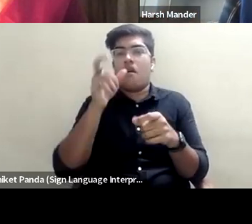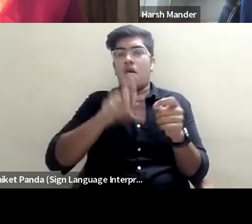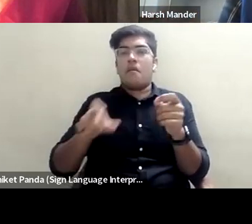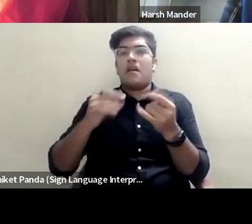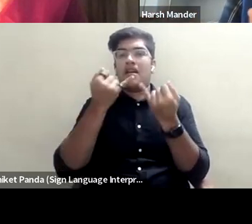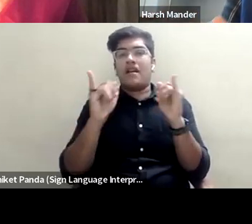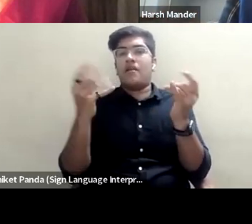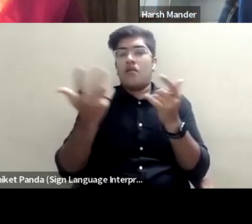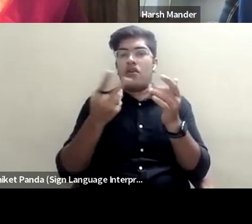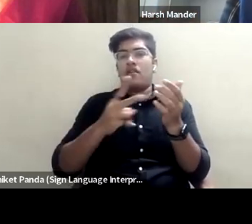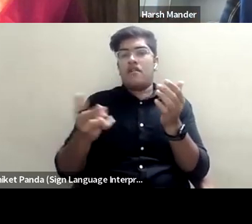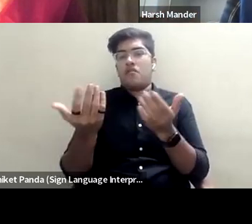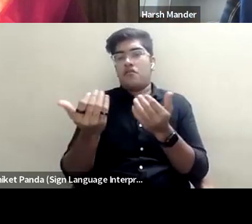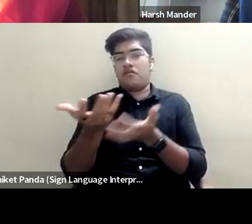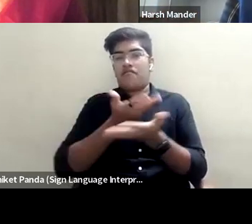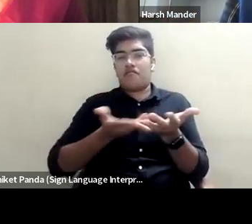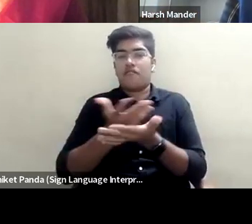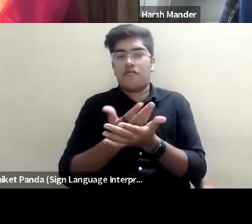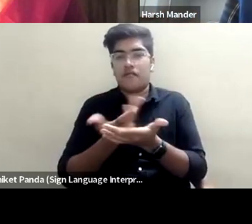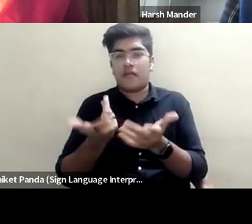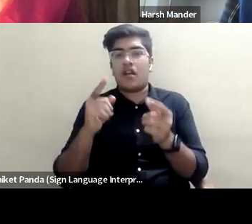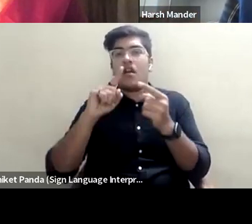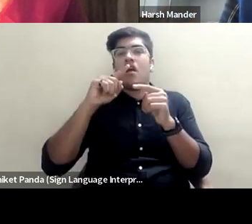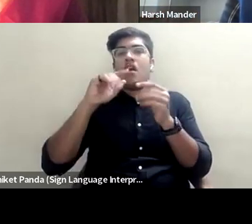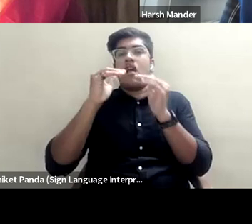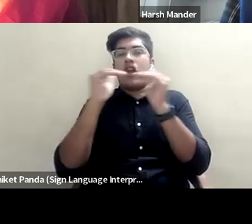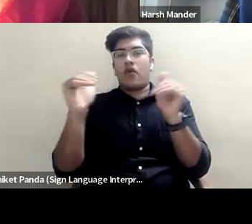talk about that. Equality, barabari.